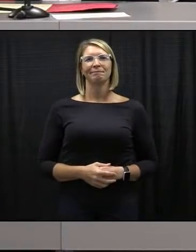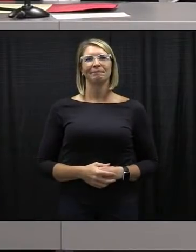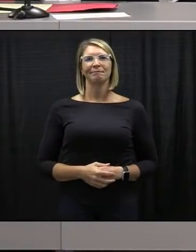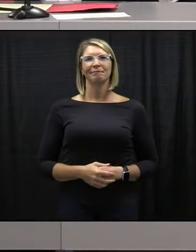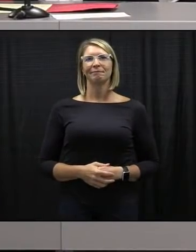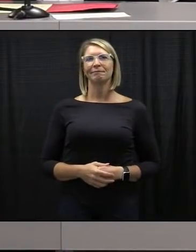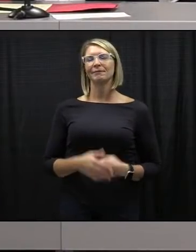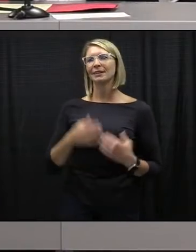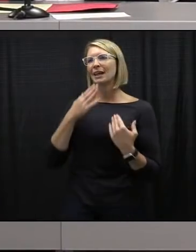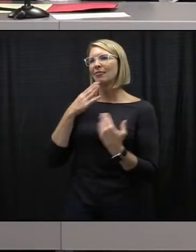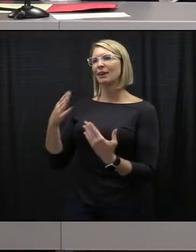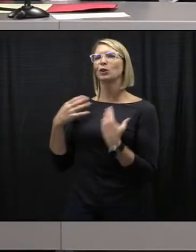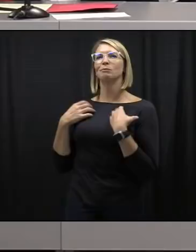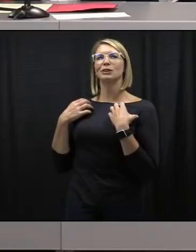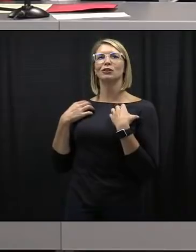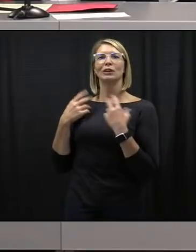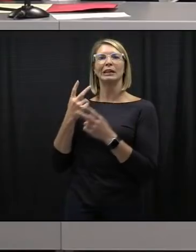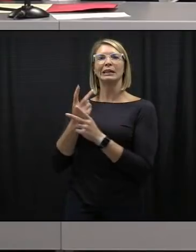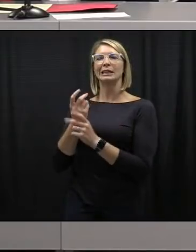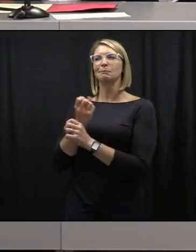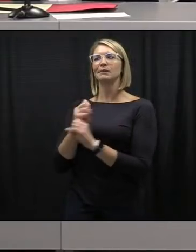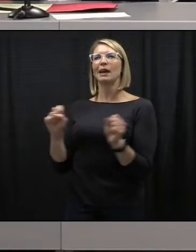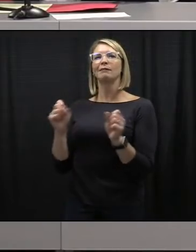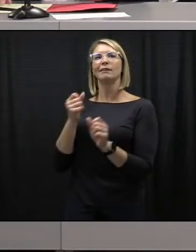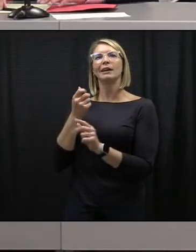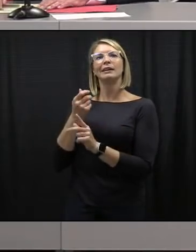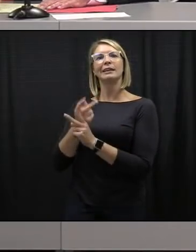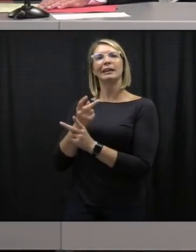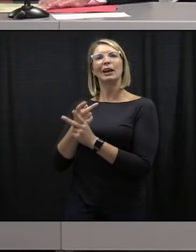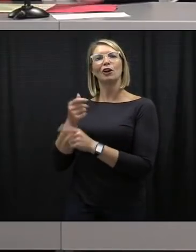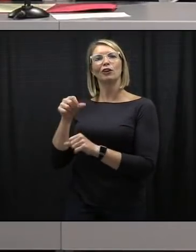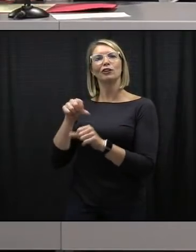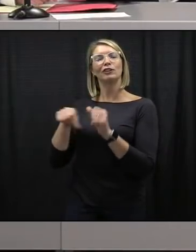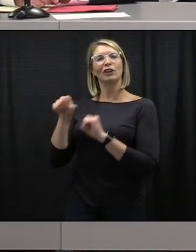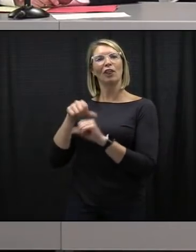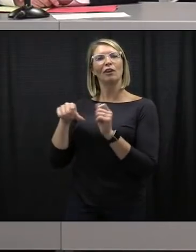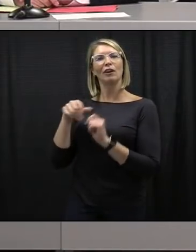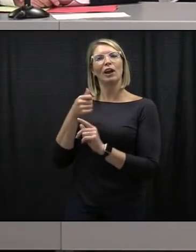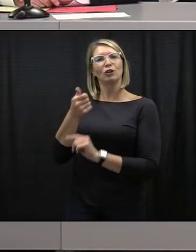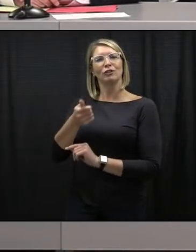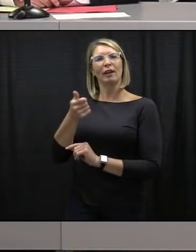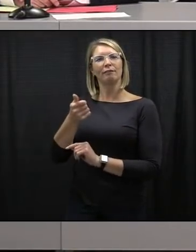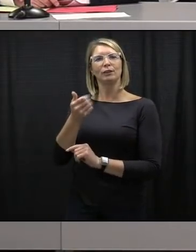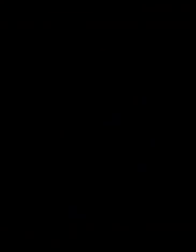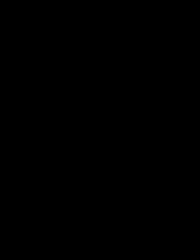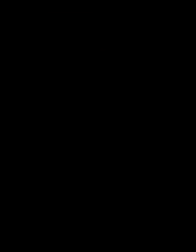Thank you, Minister. Stay safe, everyone. Take care of yourselves and each other, and enjoy the rest of your day.